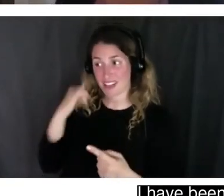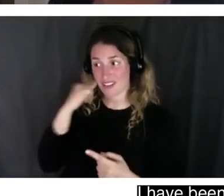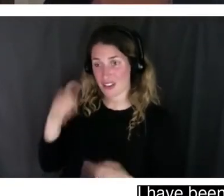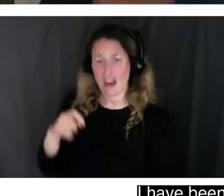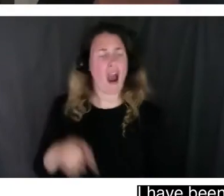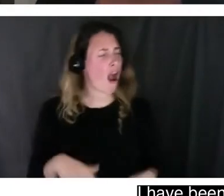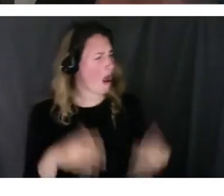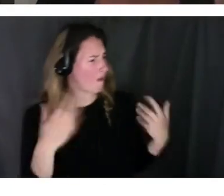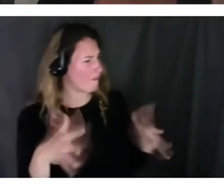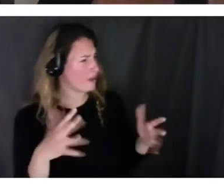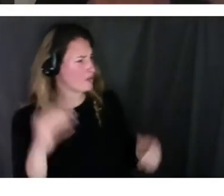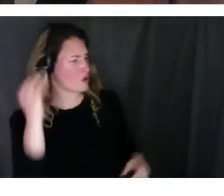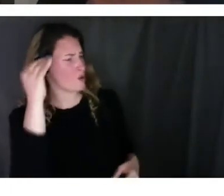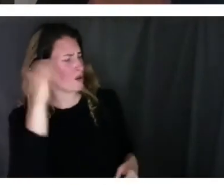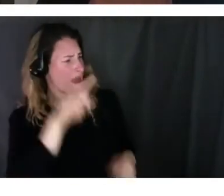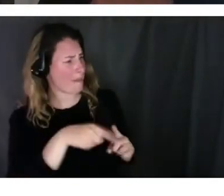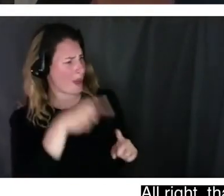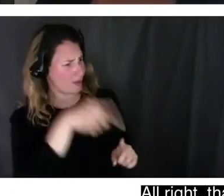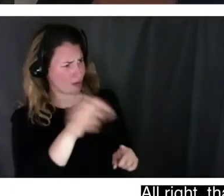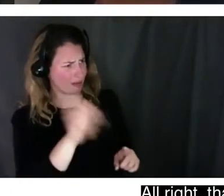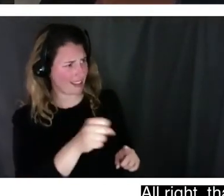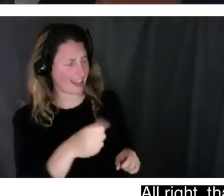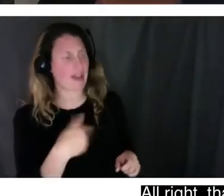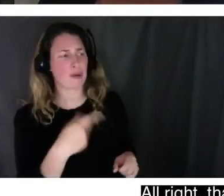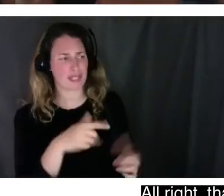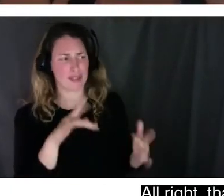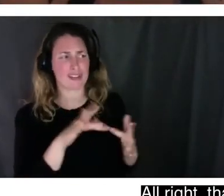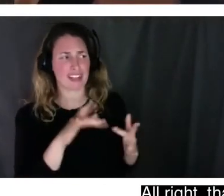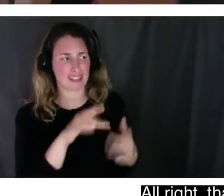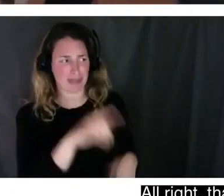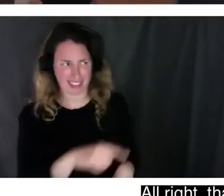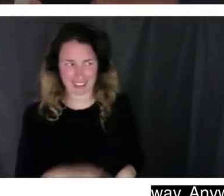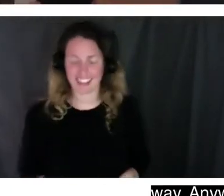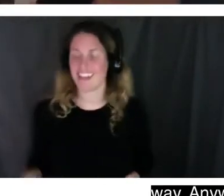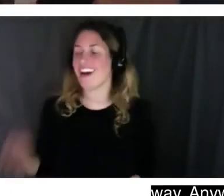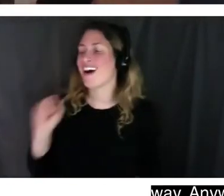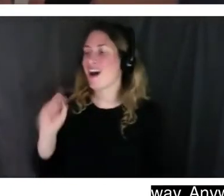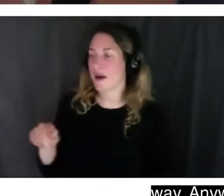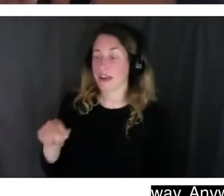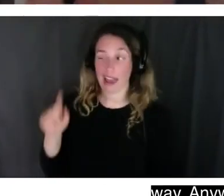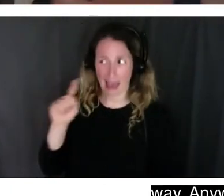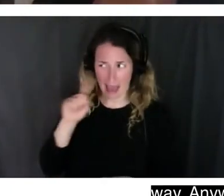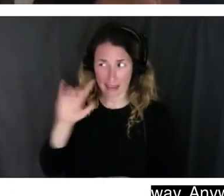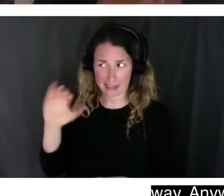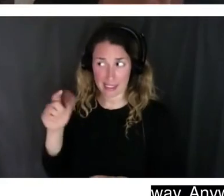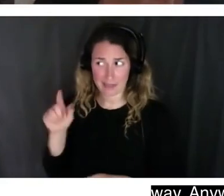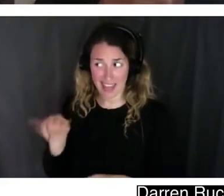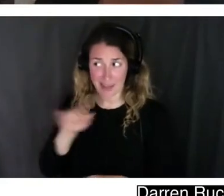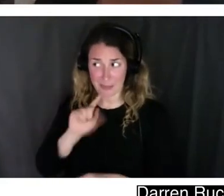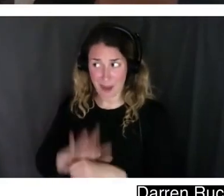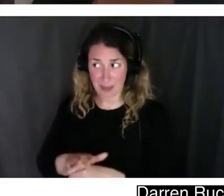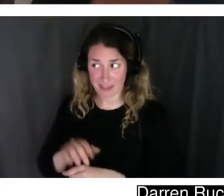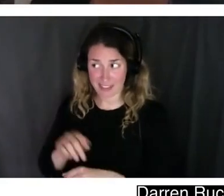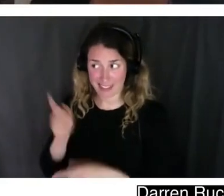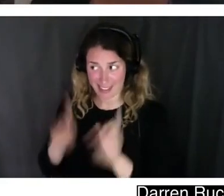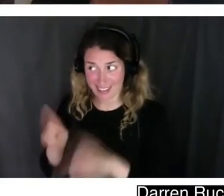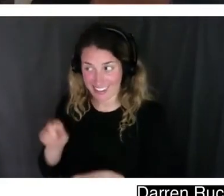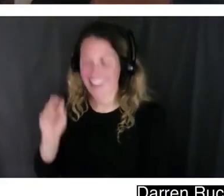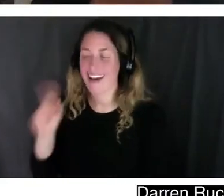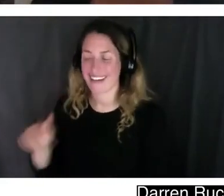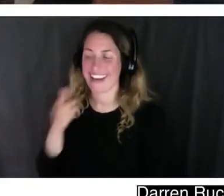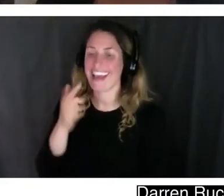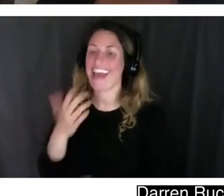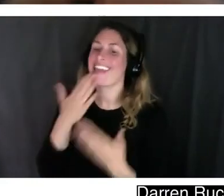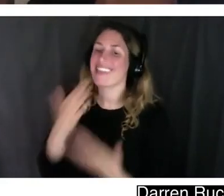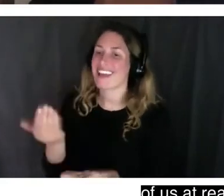and we may, in fact, touch base. All right. That sounds like a promise, by the way. Anyway, I want to thank you again, Darren Ruck, on behalf of